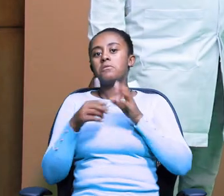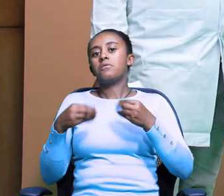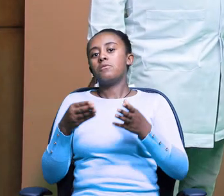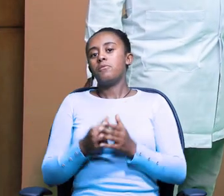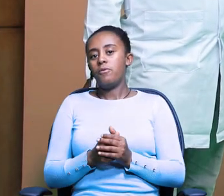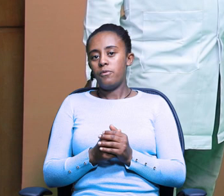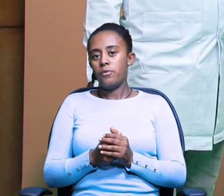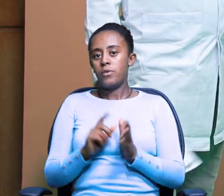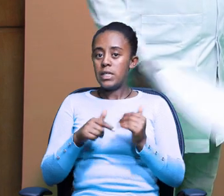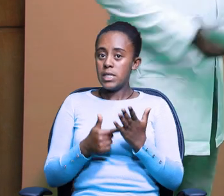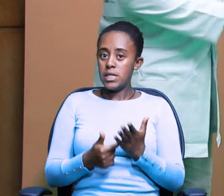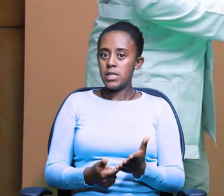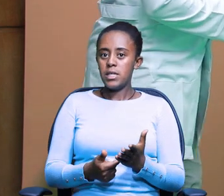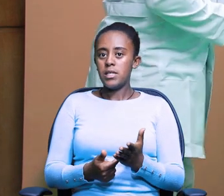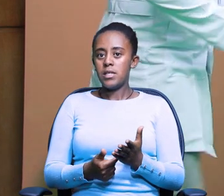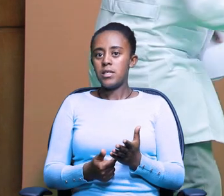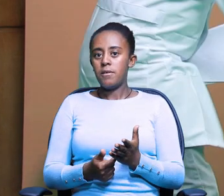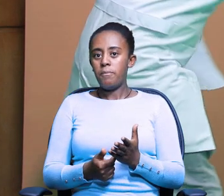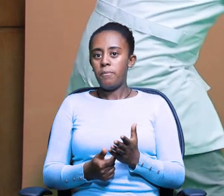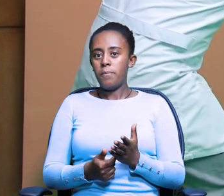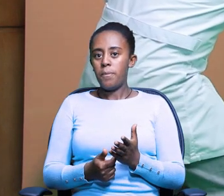this calculation. So,